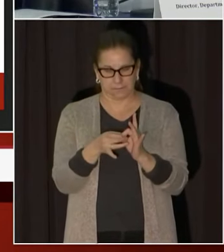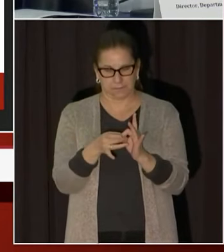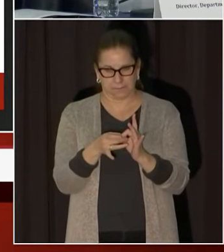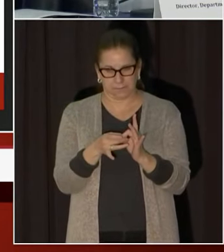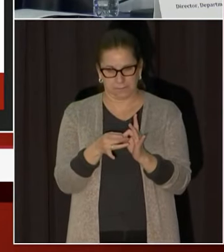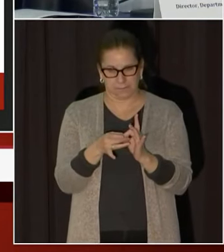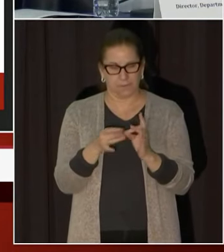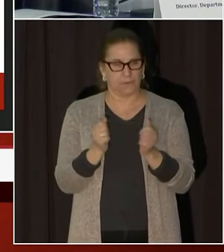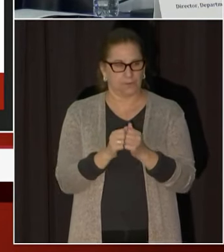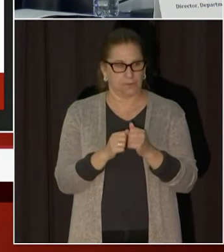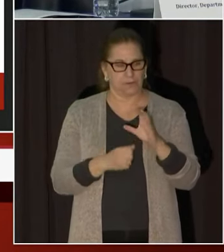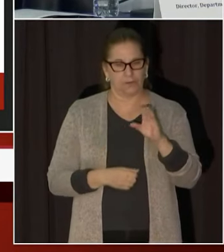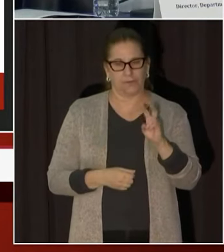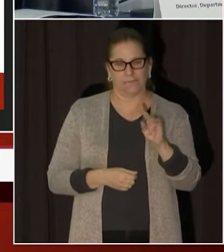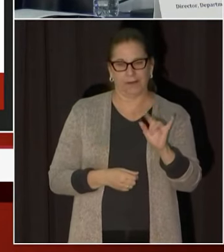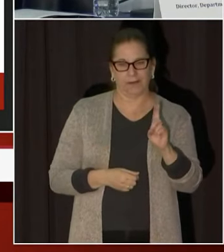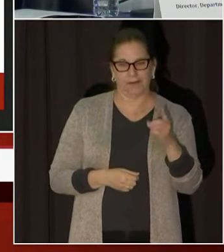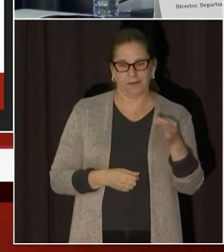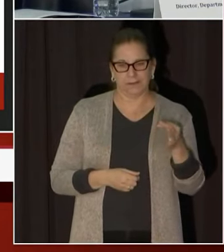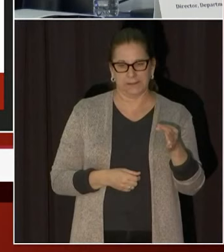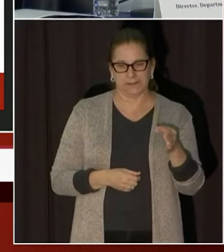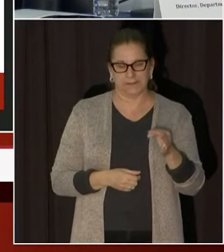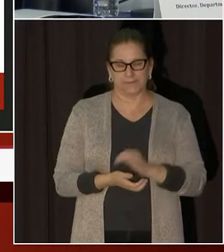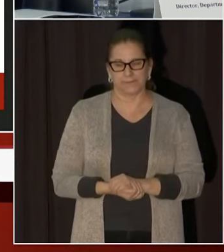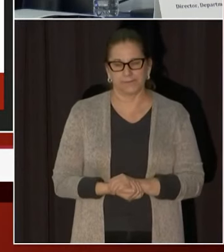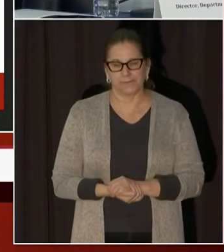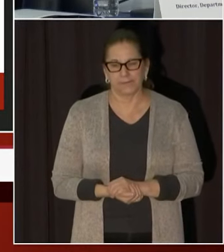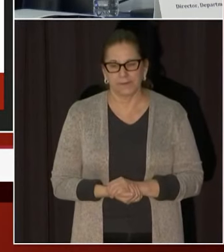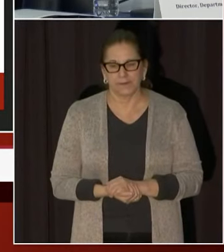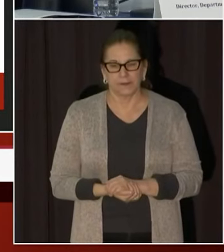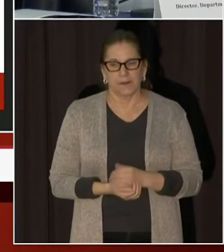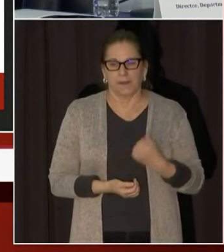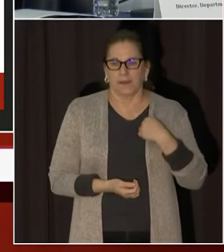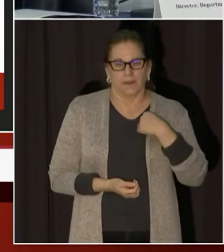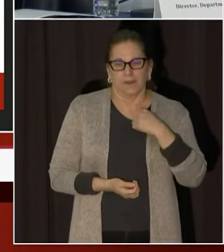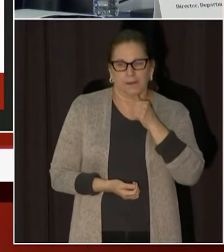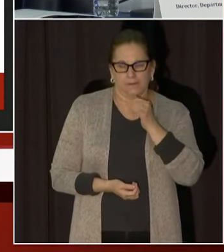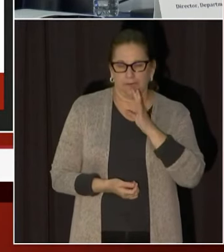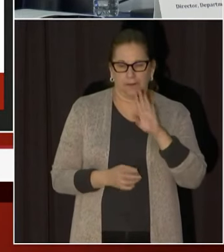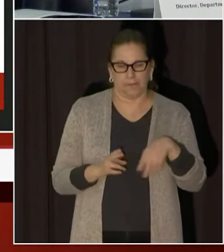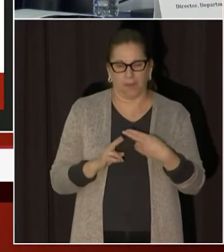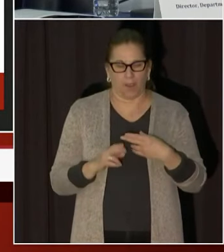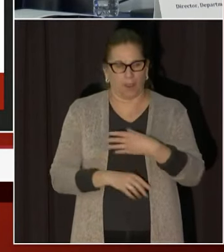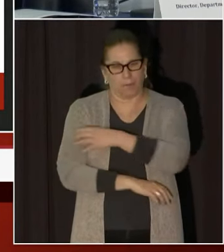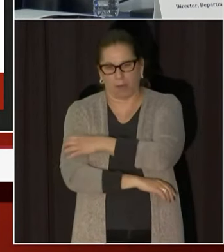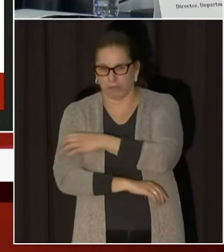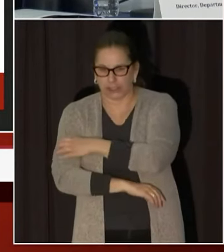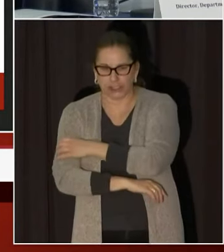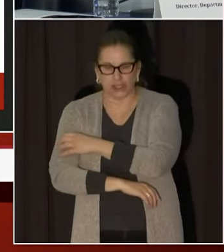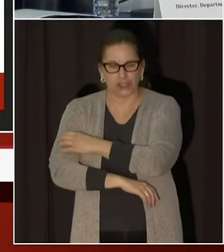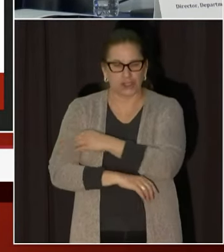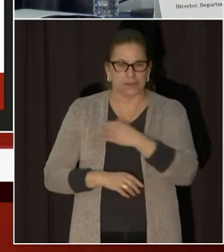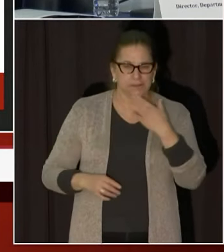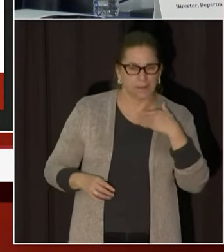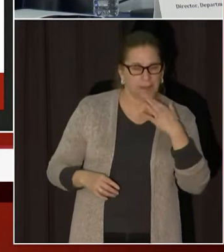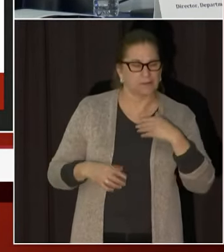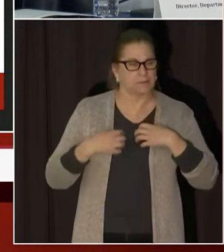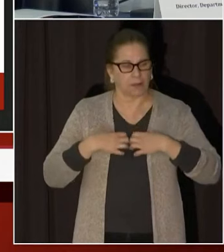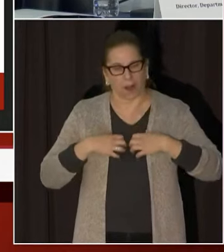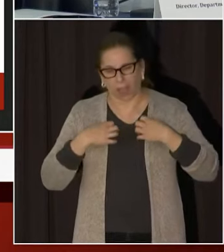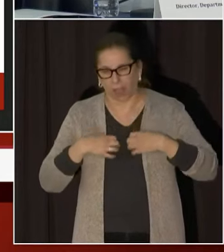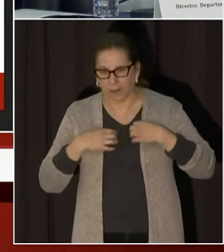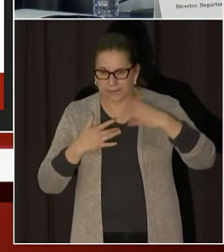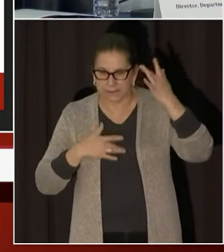COVID-19, we're not just talking about high blood pressure and diabetes or lung disease where the infection primarily